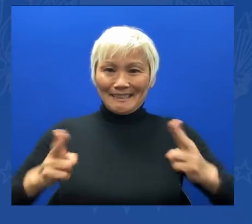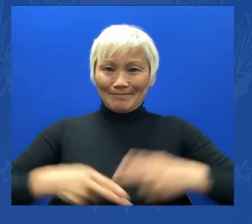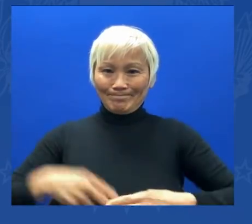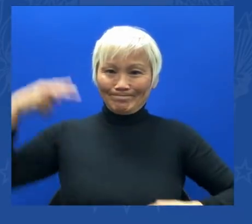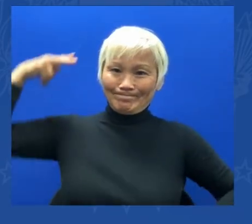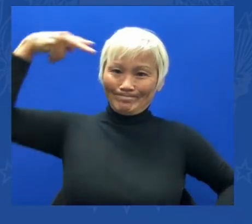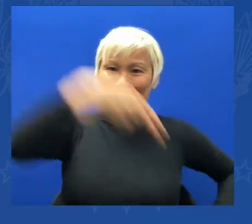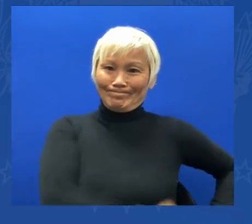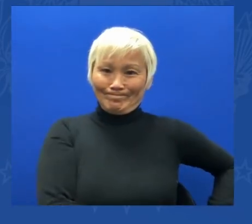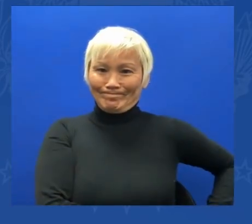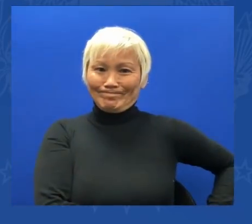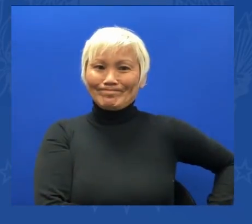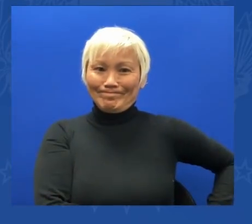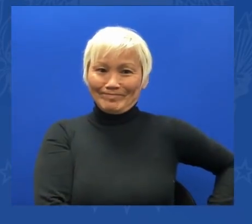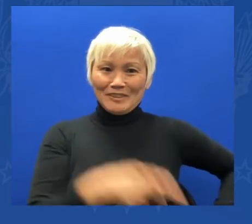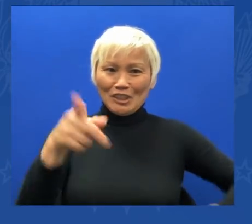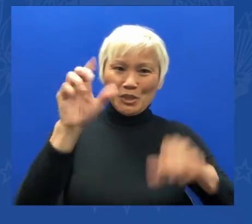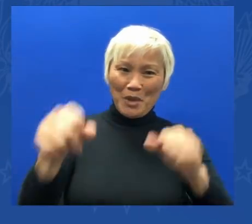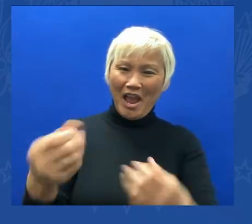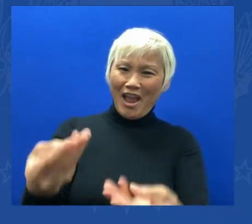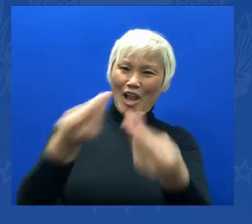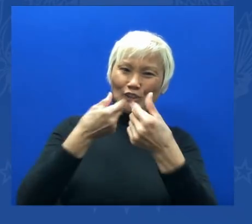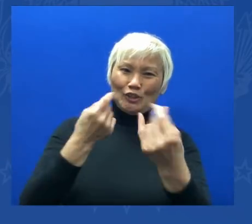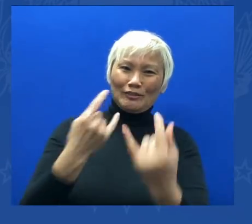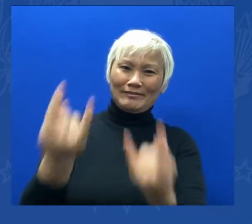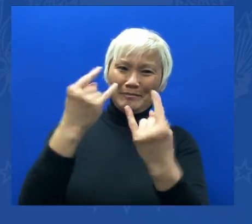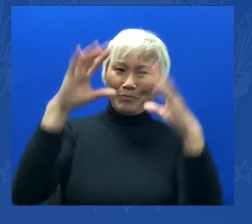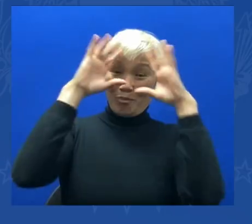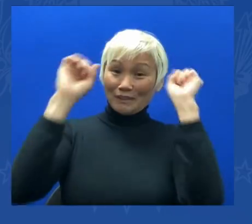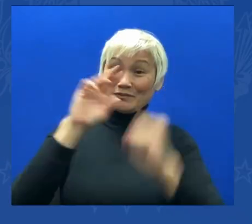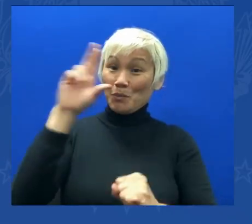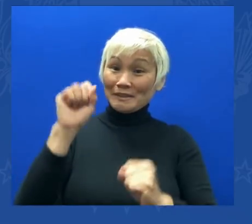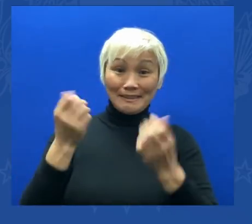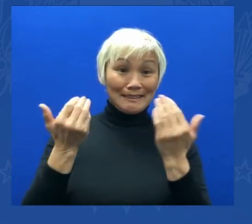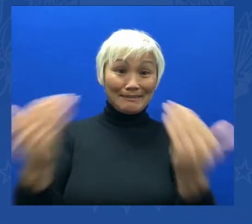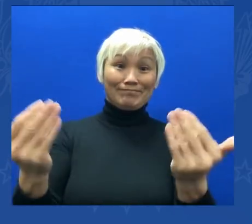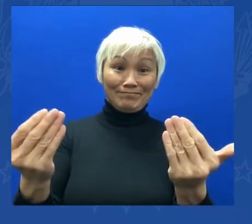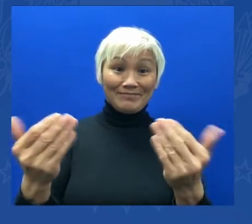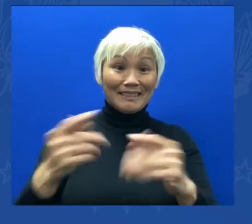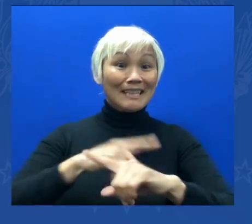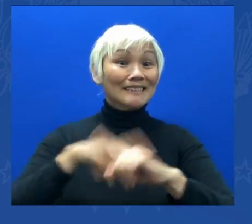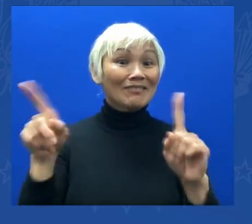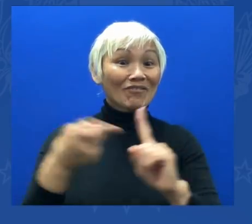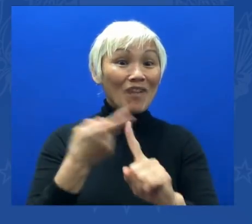And unlike in Moscow, you won't go to jail. Podium is yours.